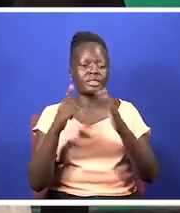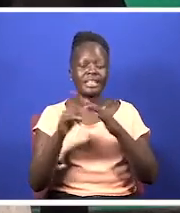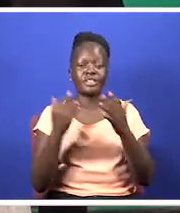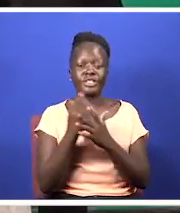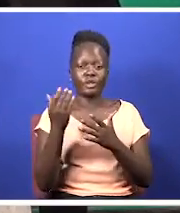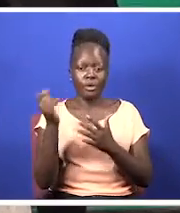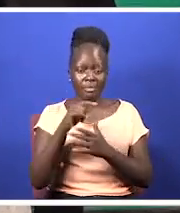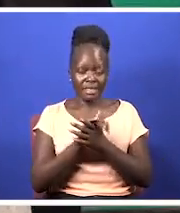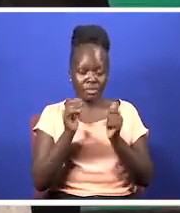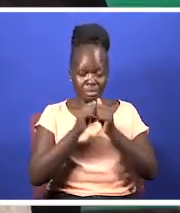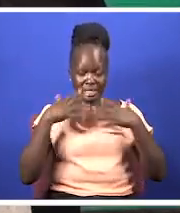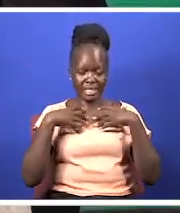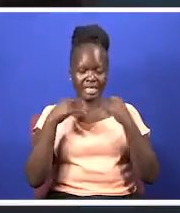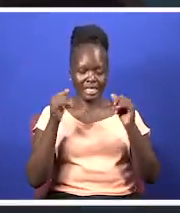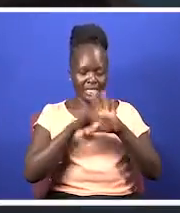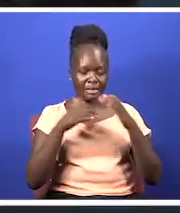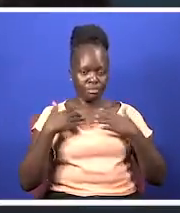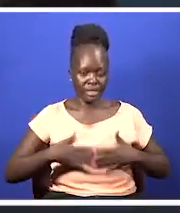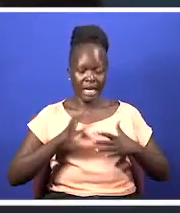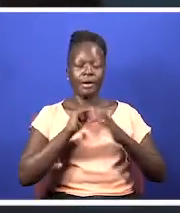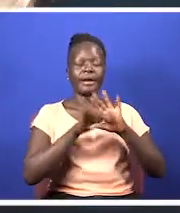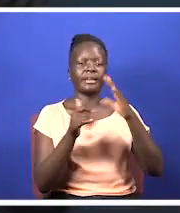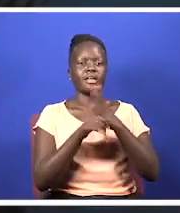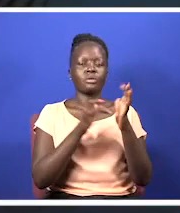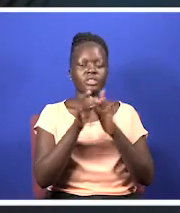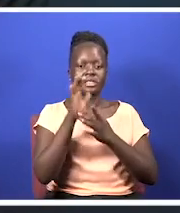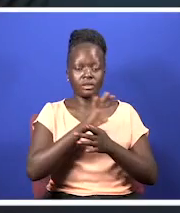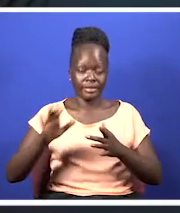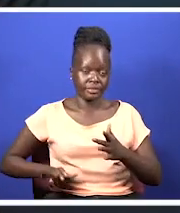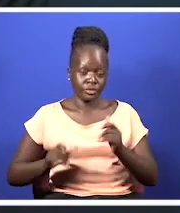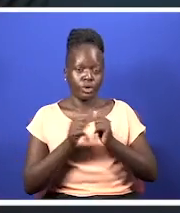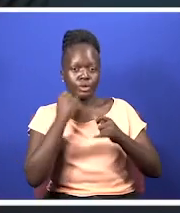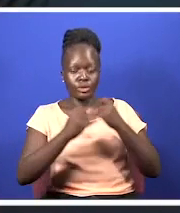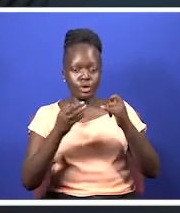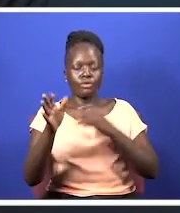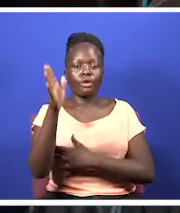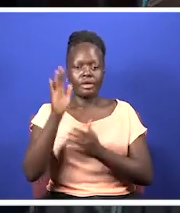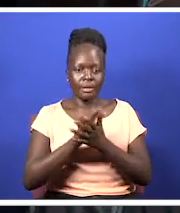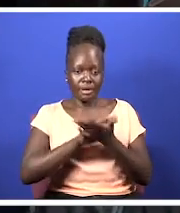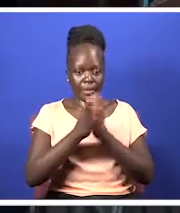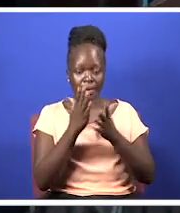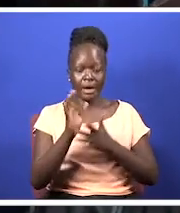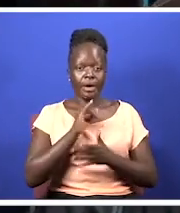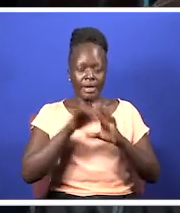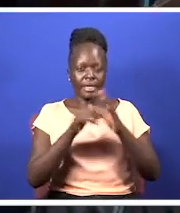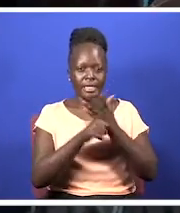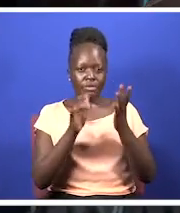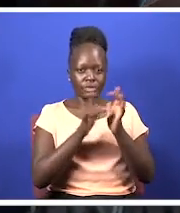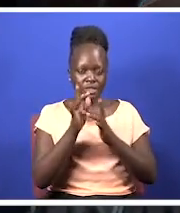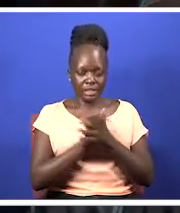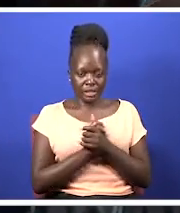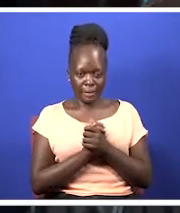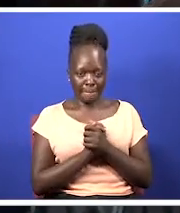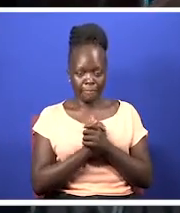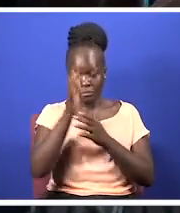new month with healing being our portion in the name of Jesus, with the joy of the Lord being our portion in the name of